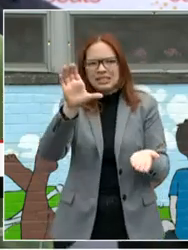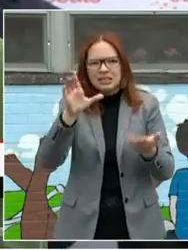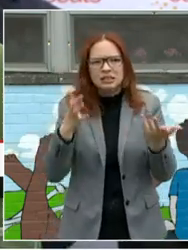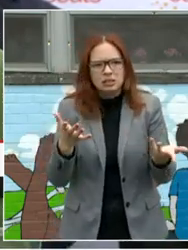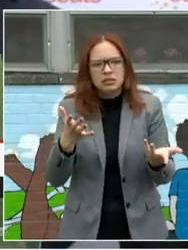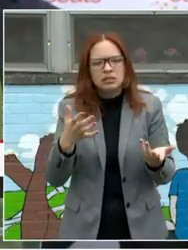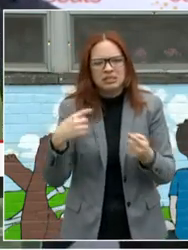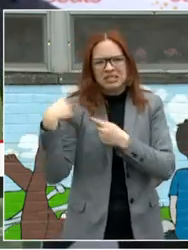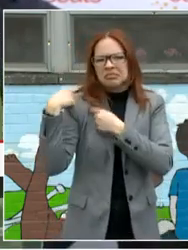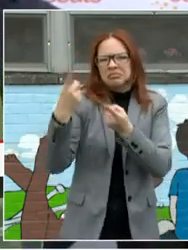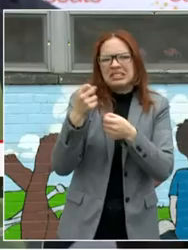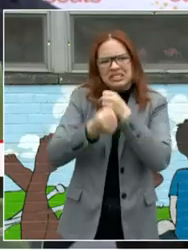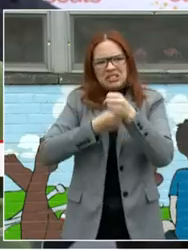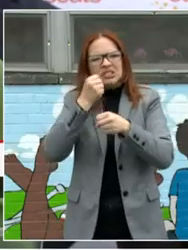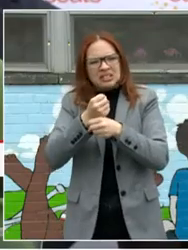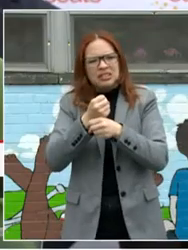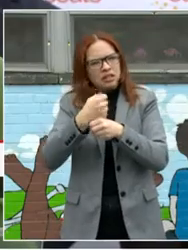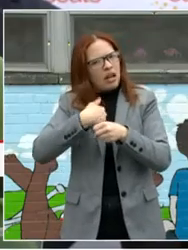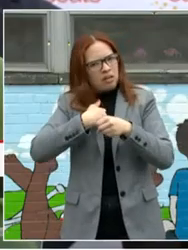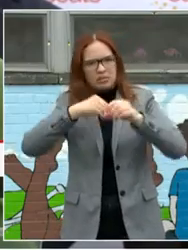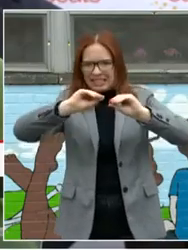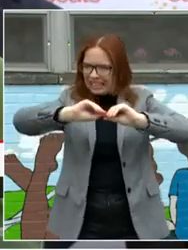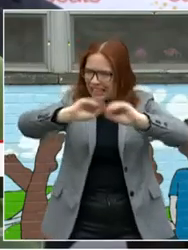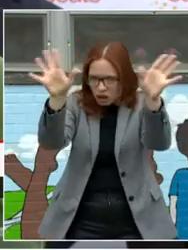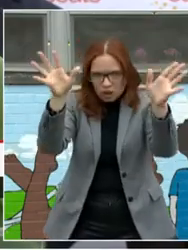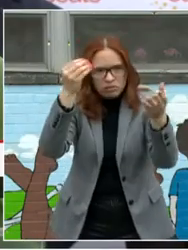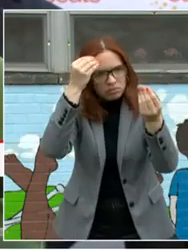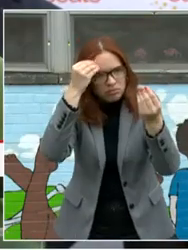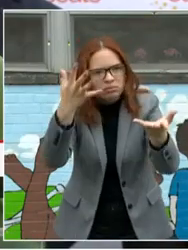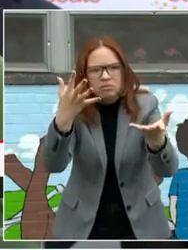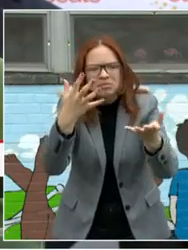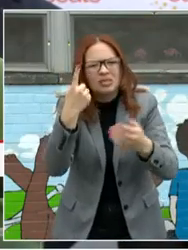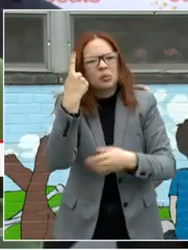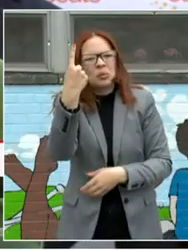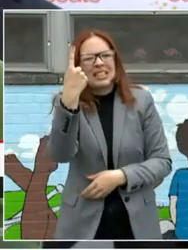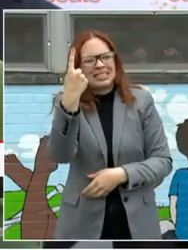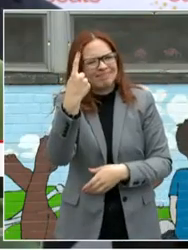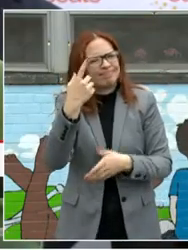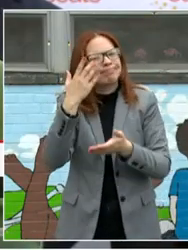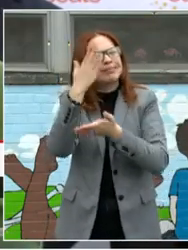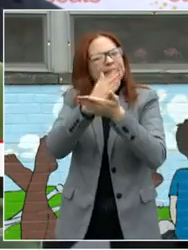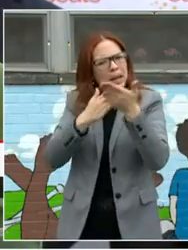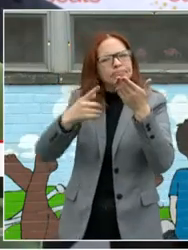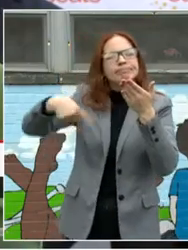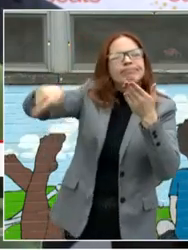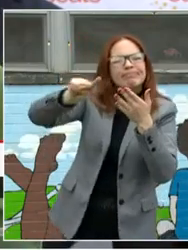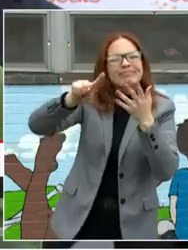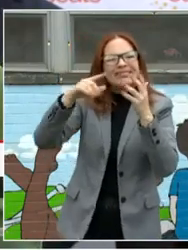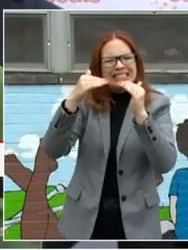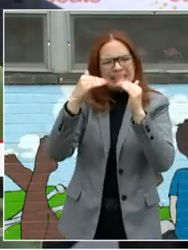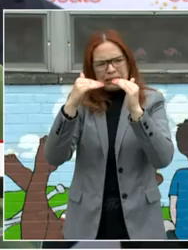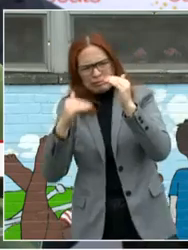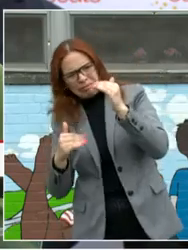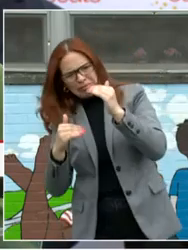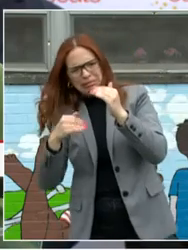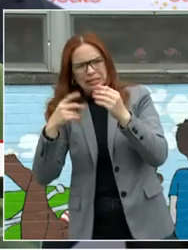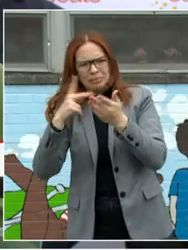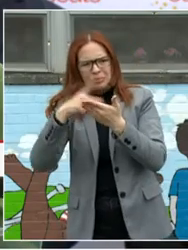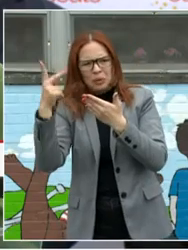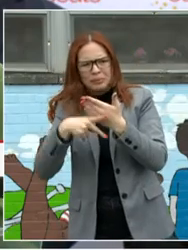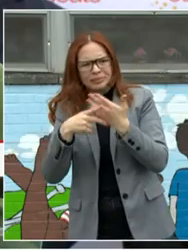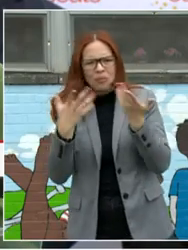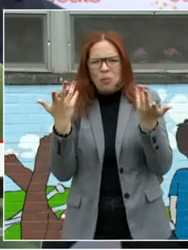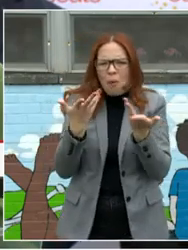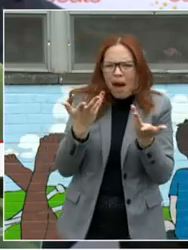clear to us that one of the gaps in our robust programming for kids and families has to